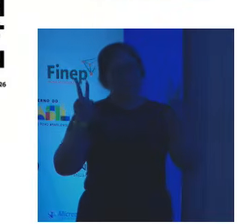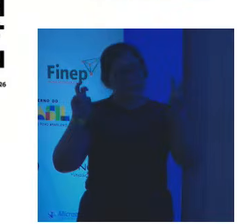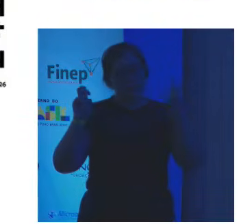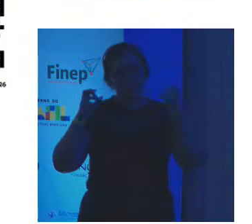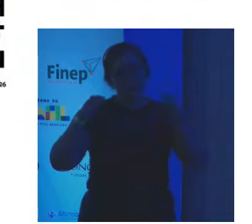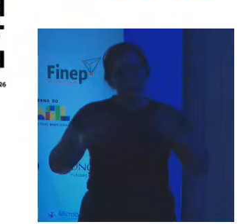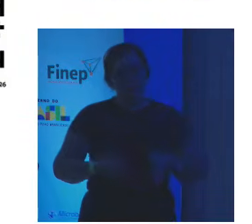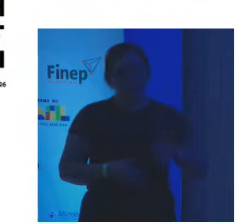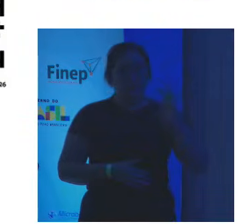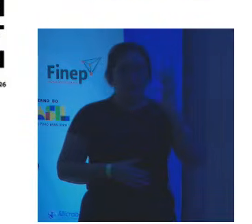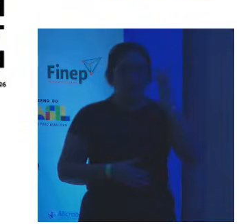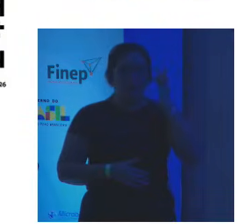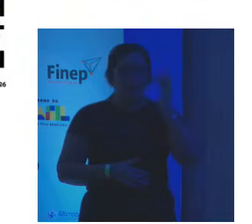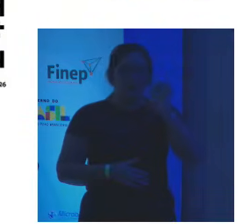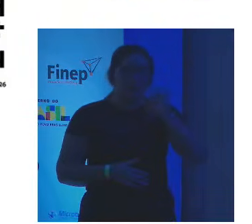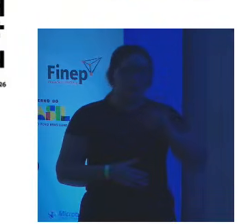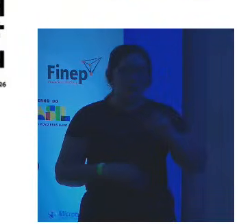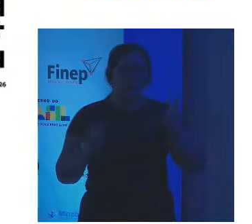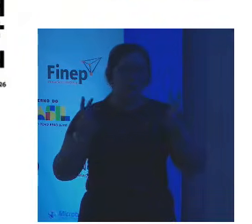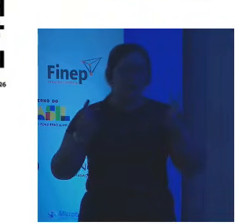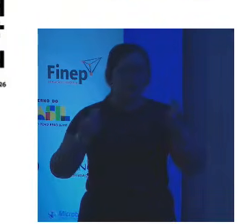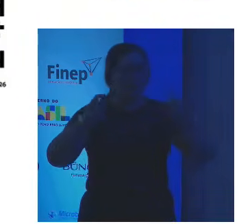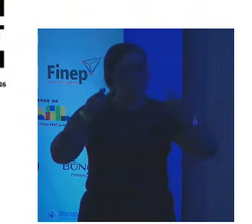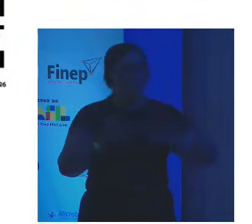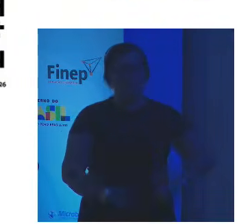this is the case. And you don't need